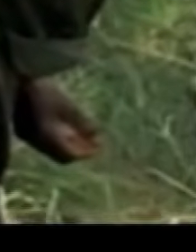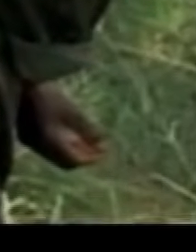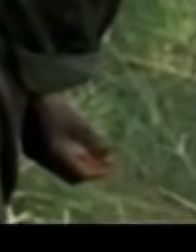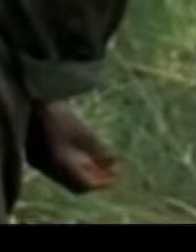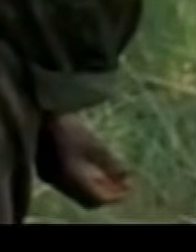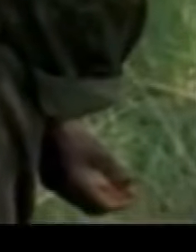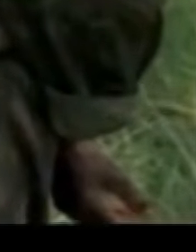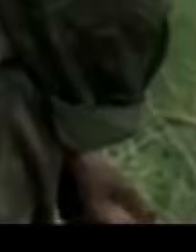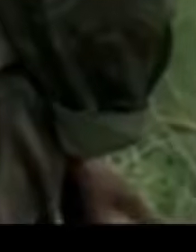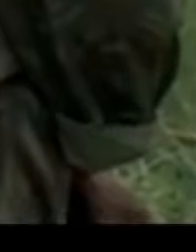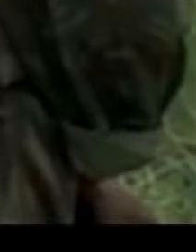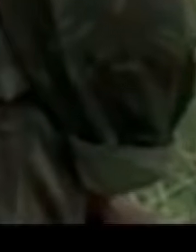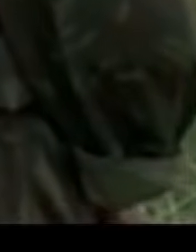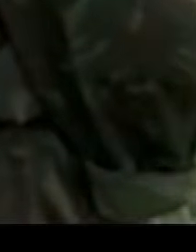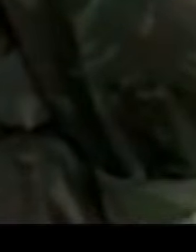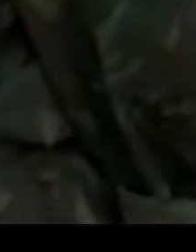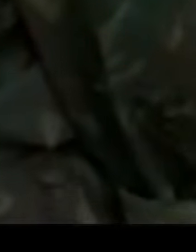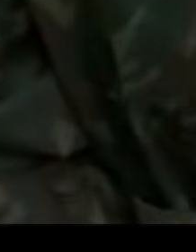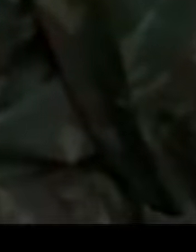and above all,